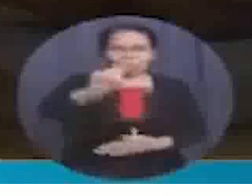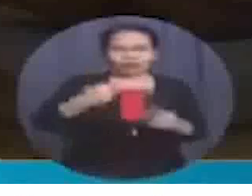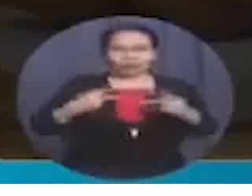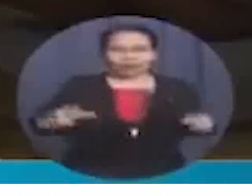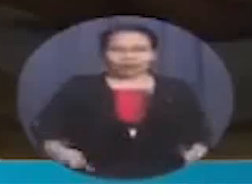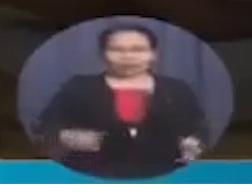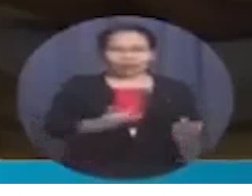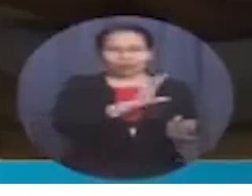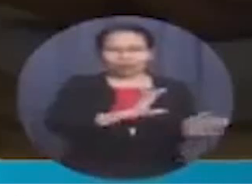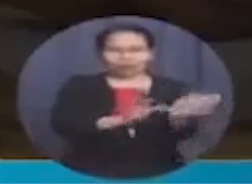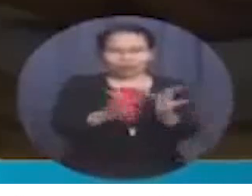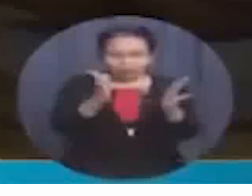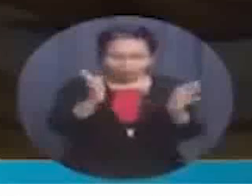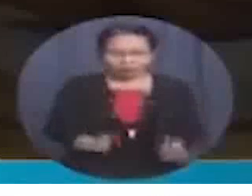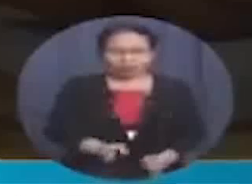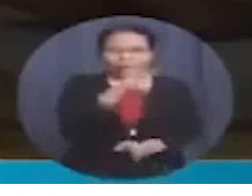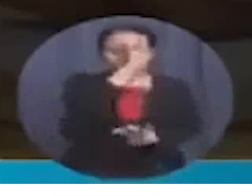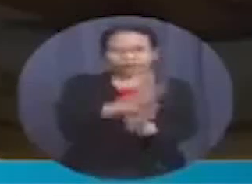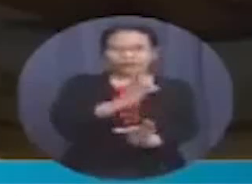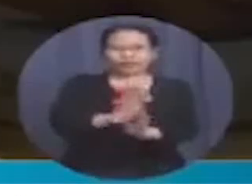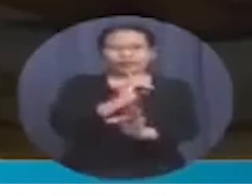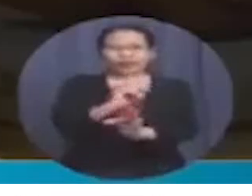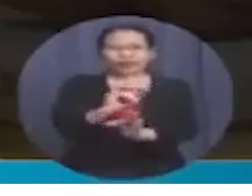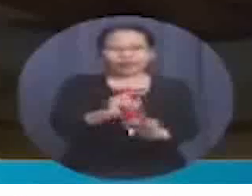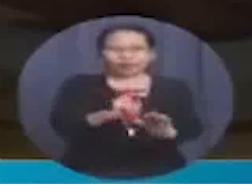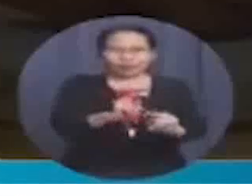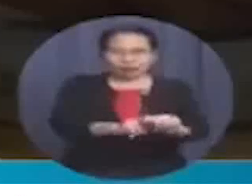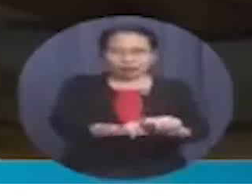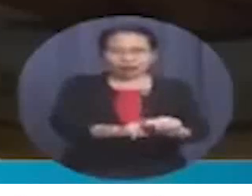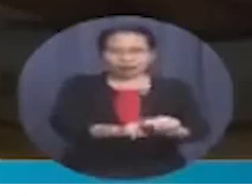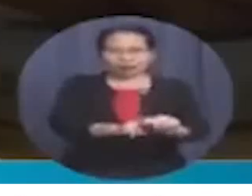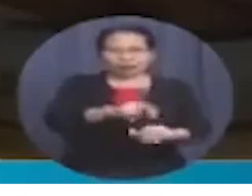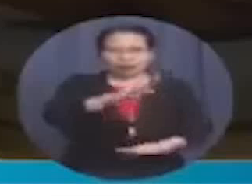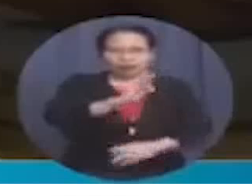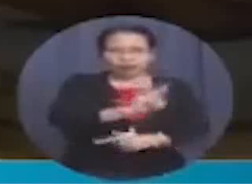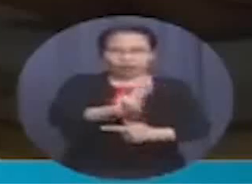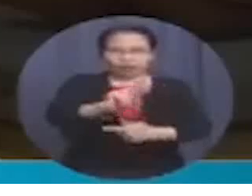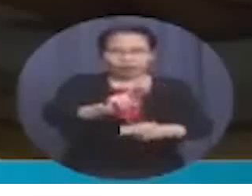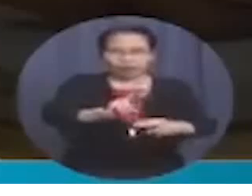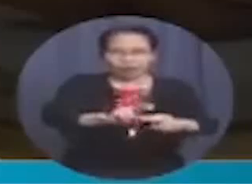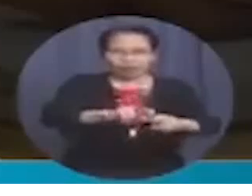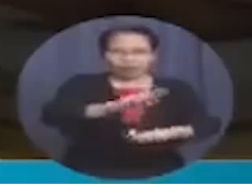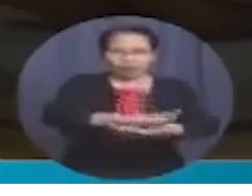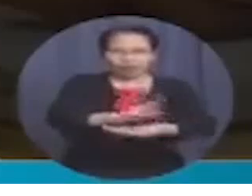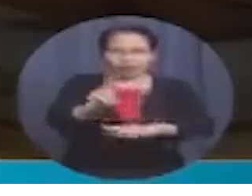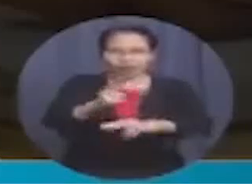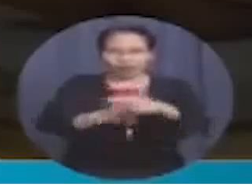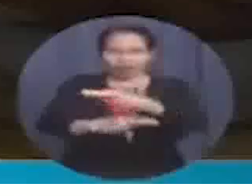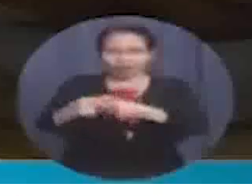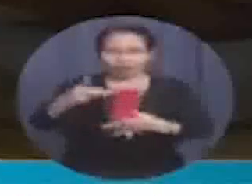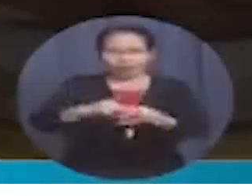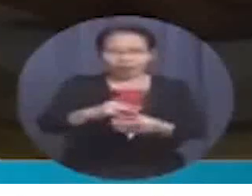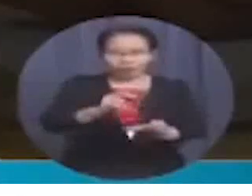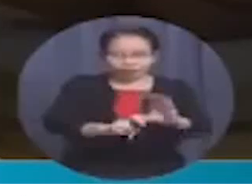in the Christian faith, is seated or set on the right hand